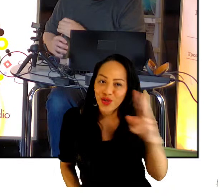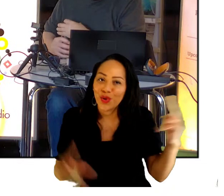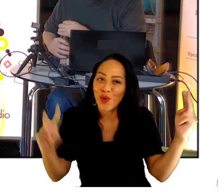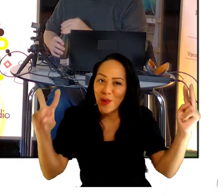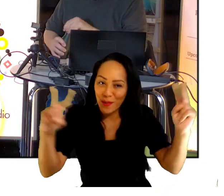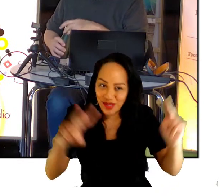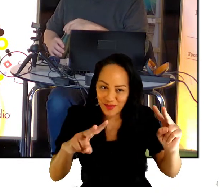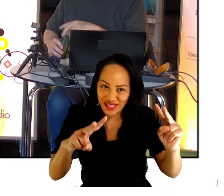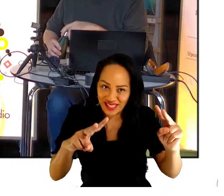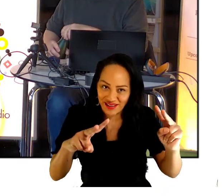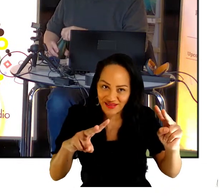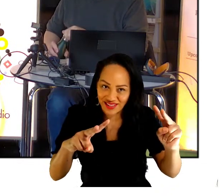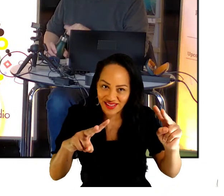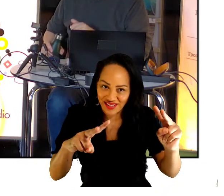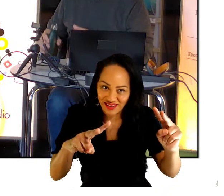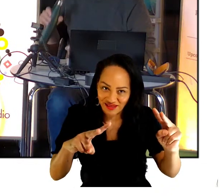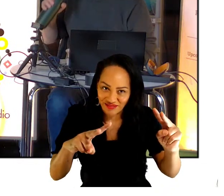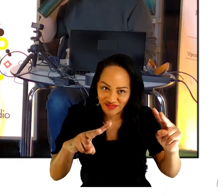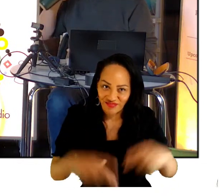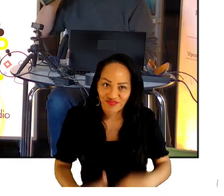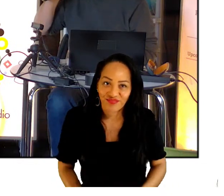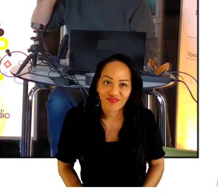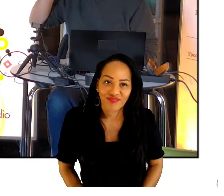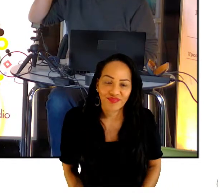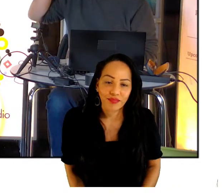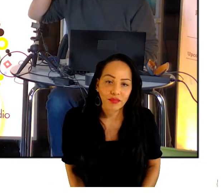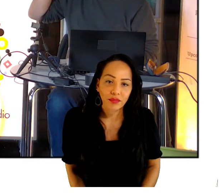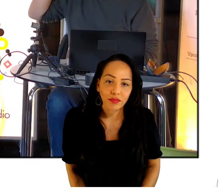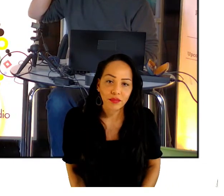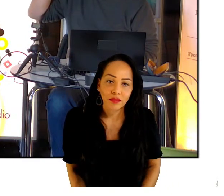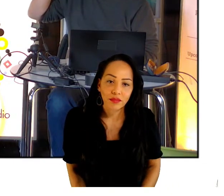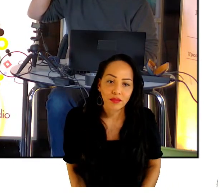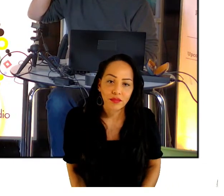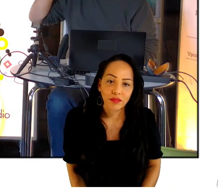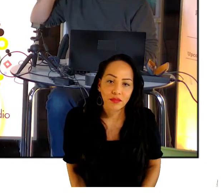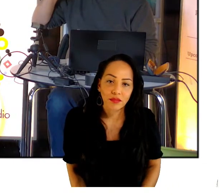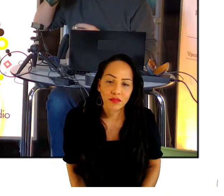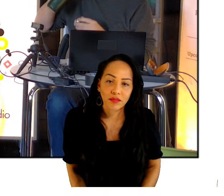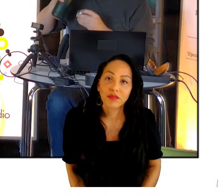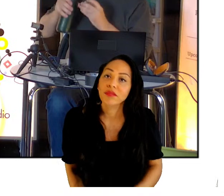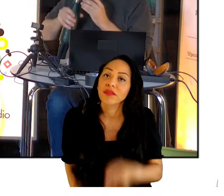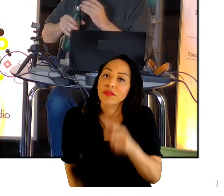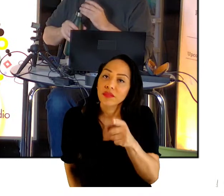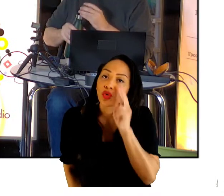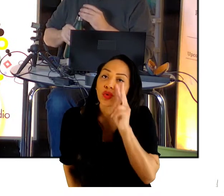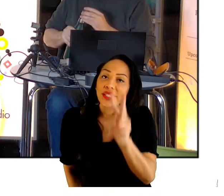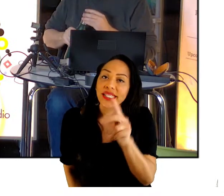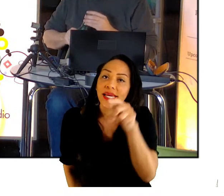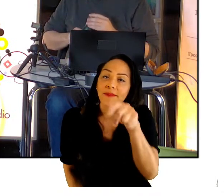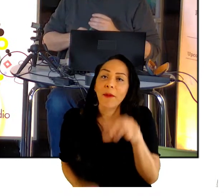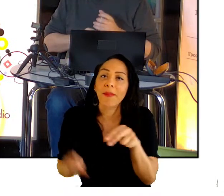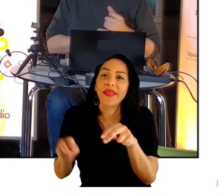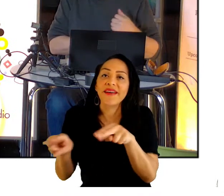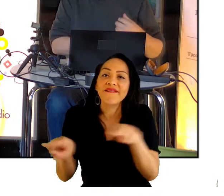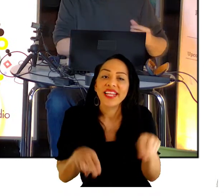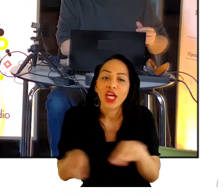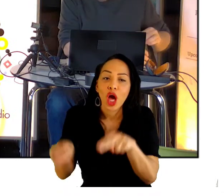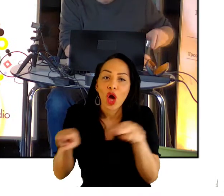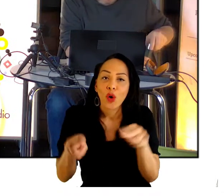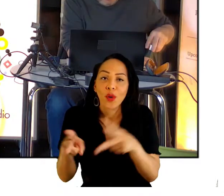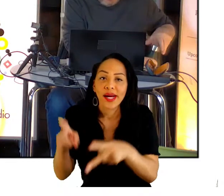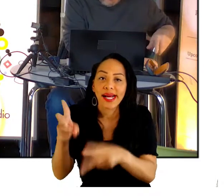As you can see with both of these video excerpts, we really like to give you an experience